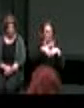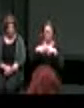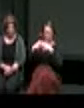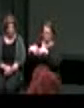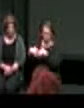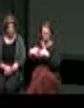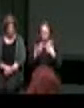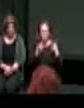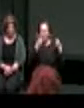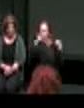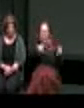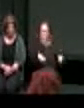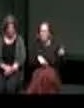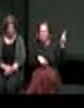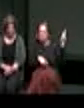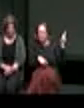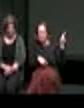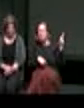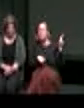what happened.